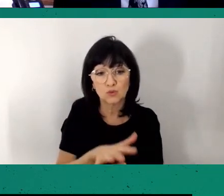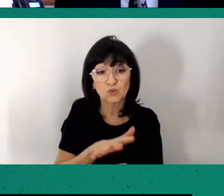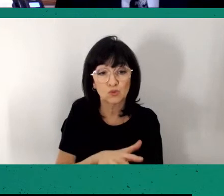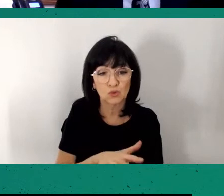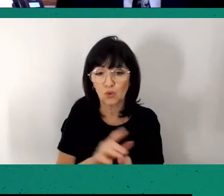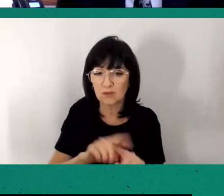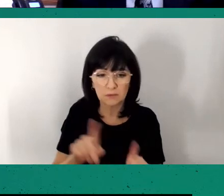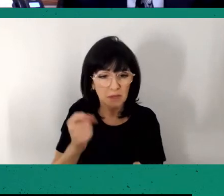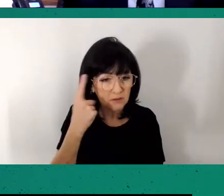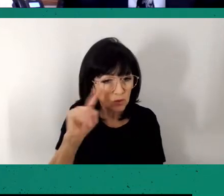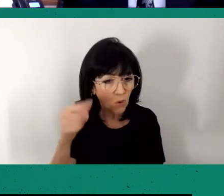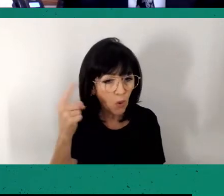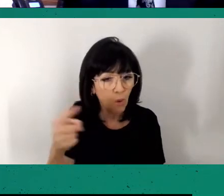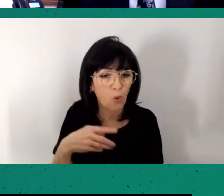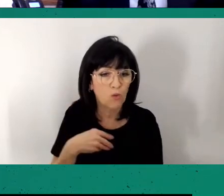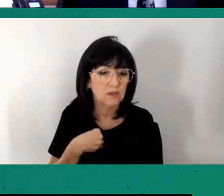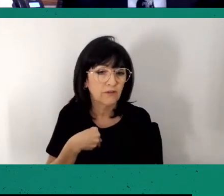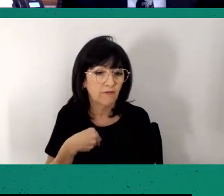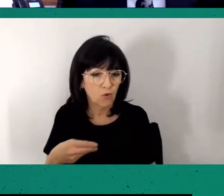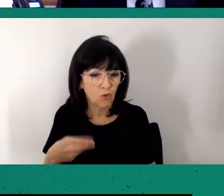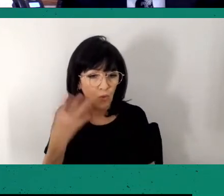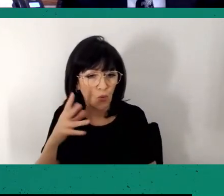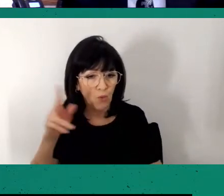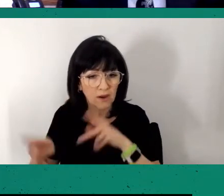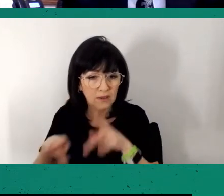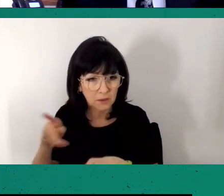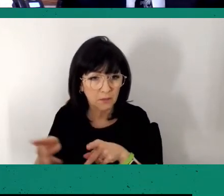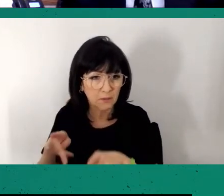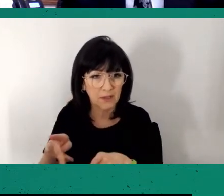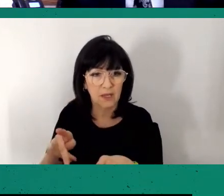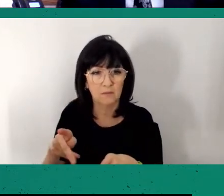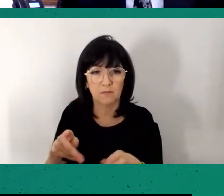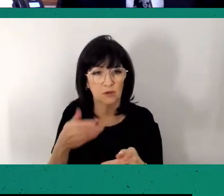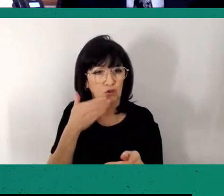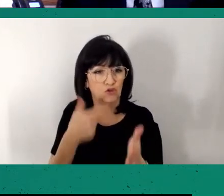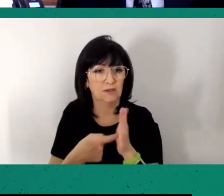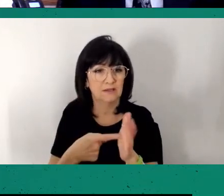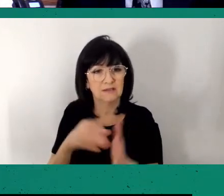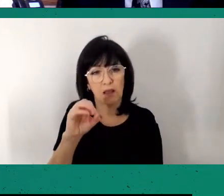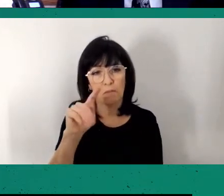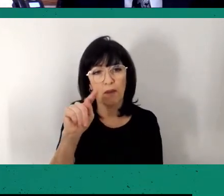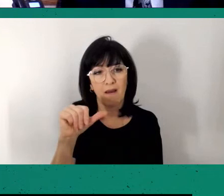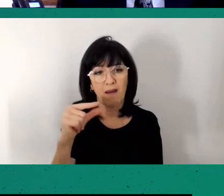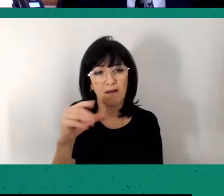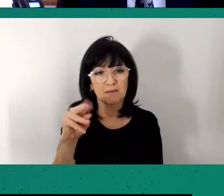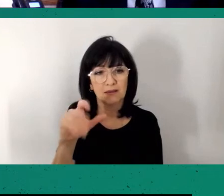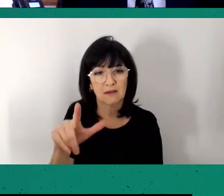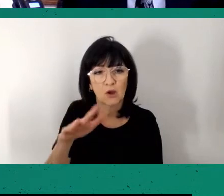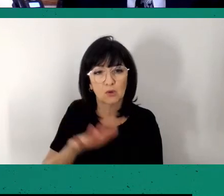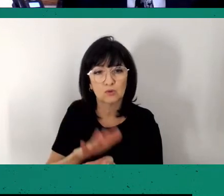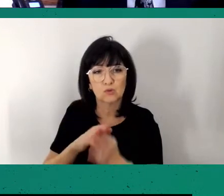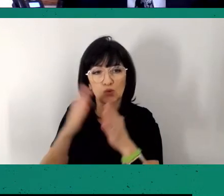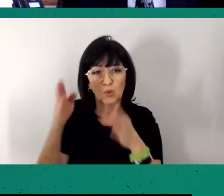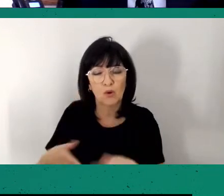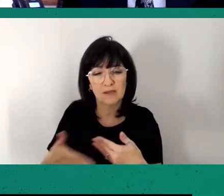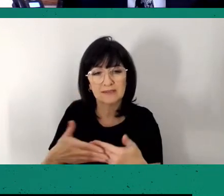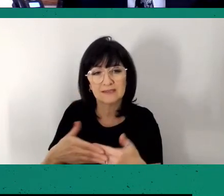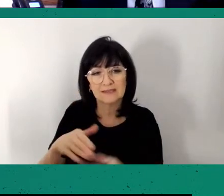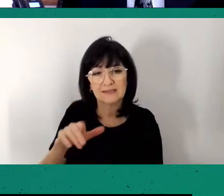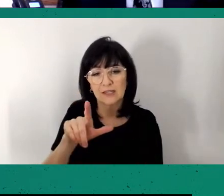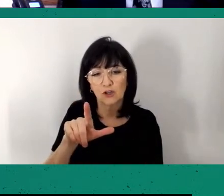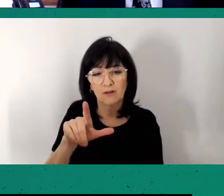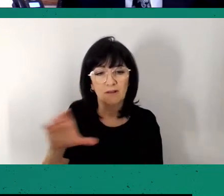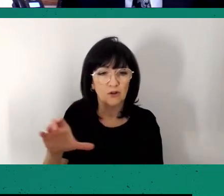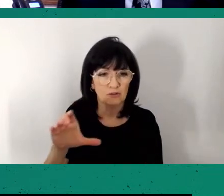new schools for whites like the Octagon Schoolhouse. Reverend William Yates, Methodist Episcopal minister, wrote,